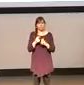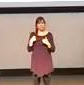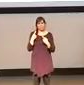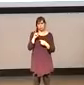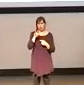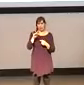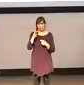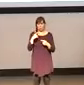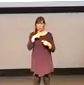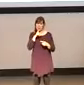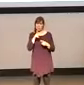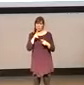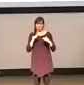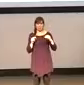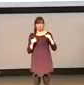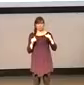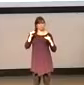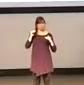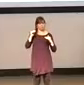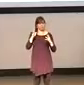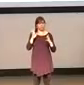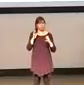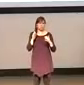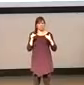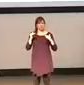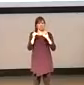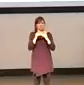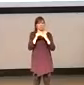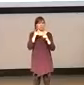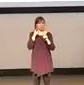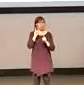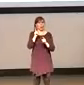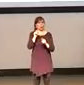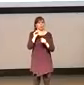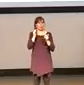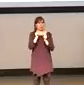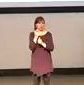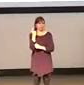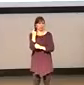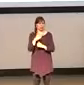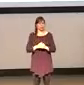July 4th. We were actually ahead of or on target with where we were a year before.